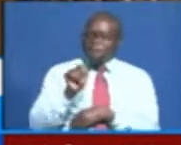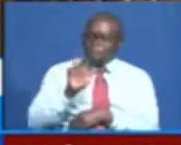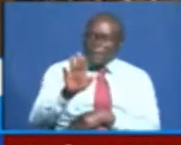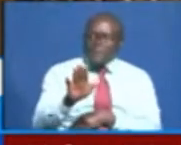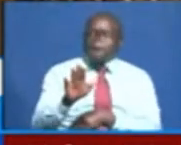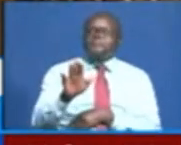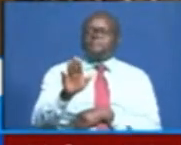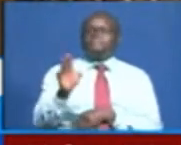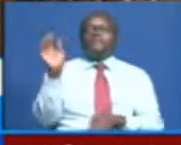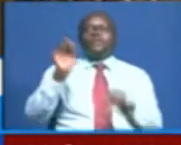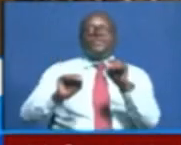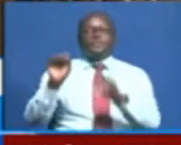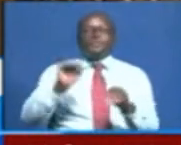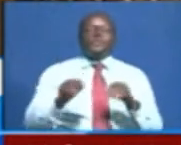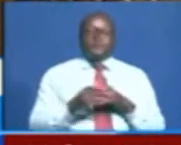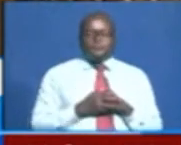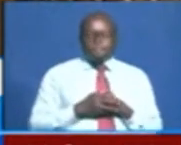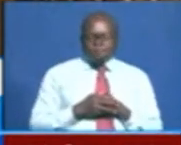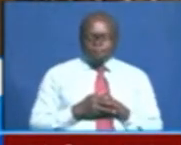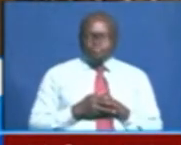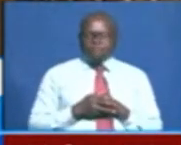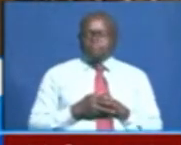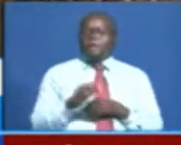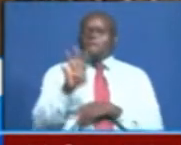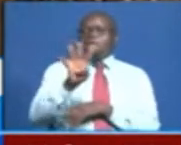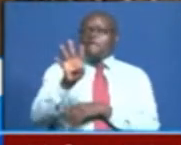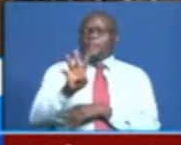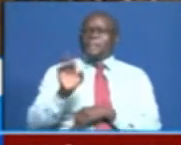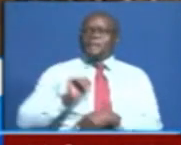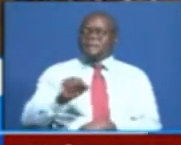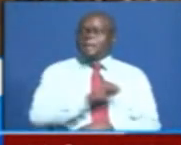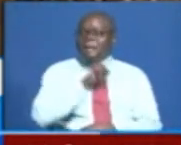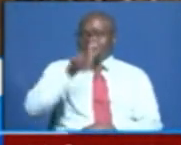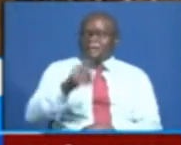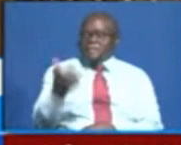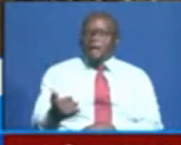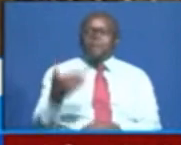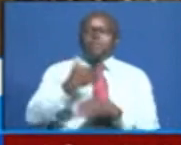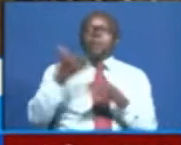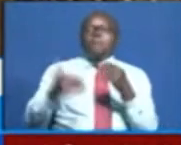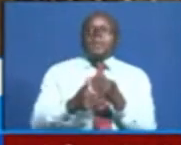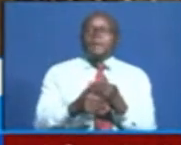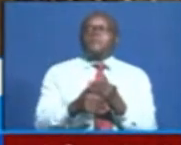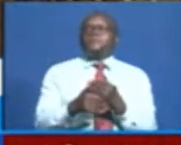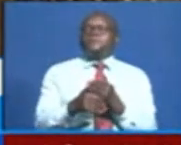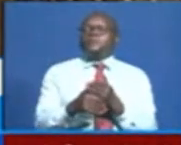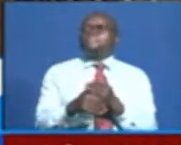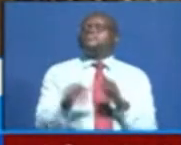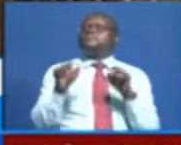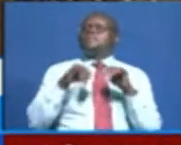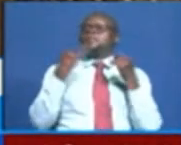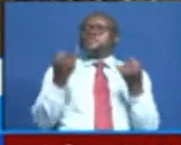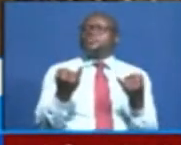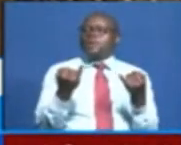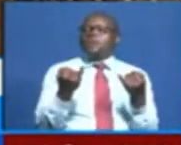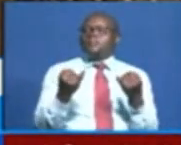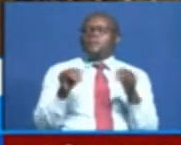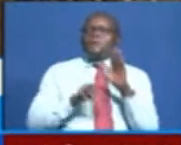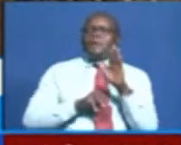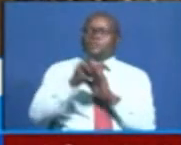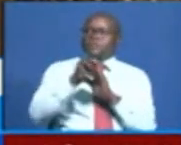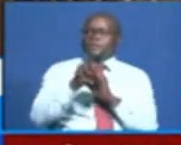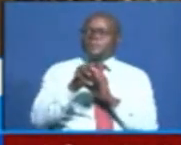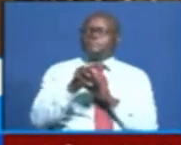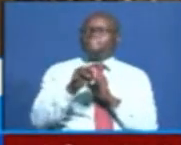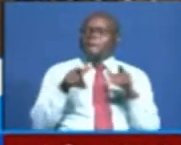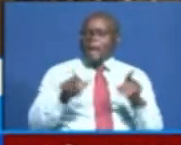remarkable contributions. The Fourth Senate must now build on the decade of institutional maturity. Permit